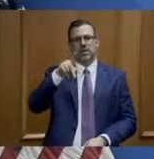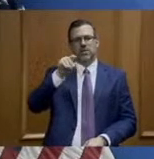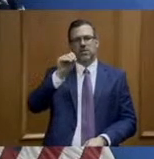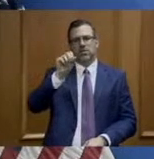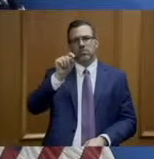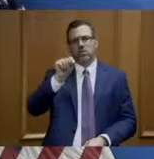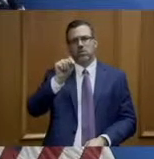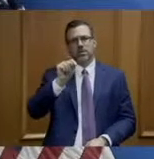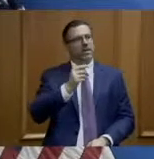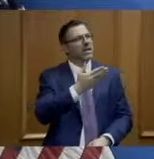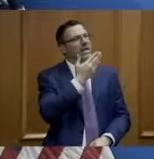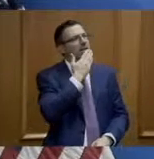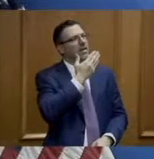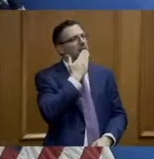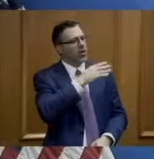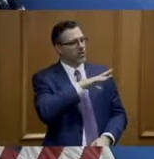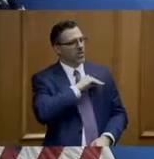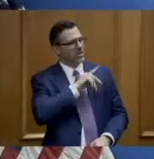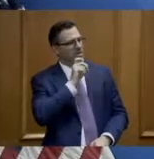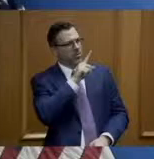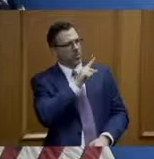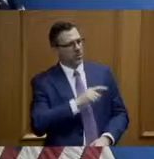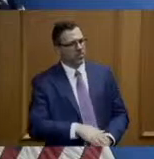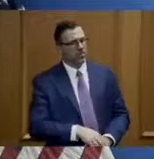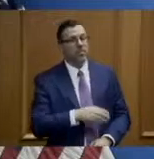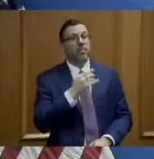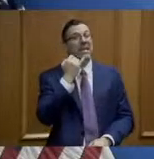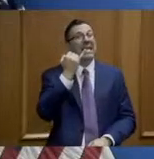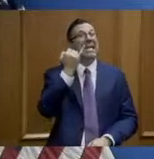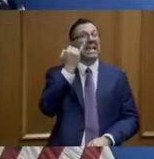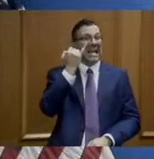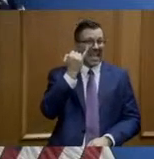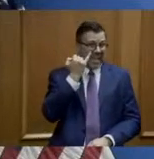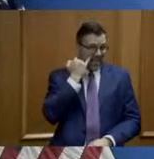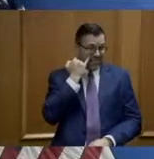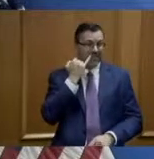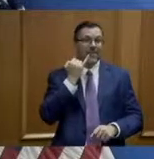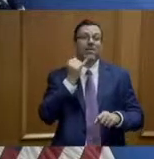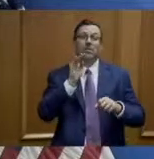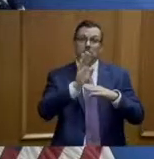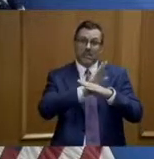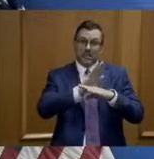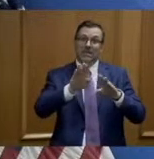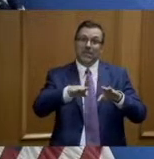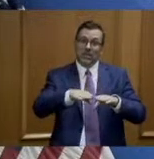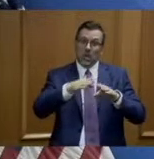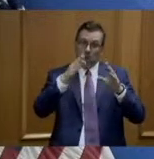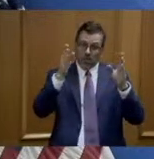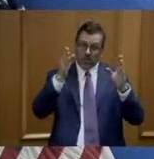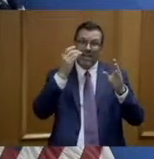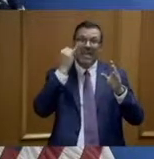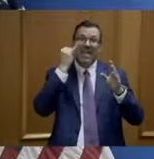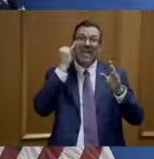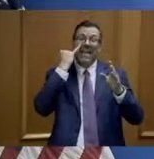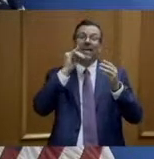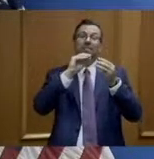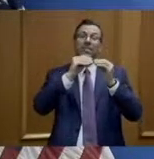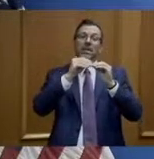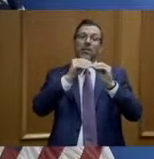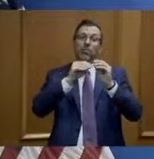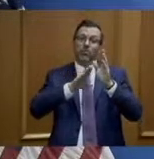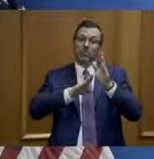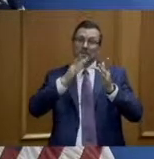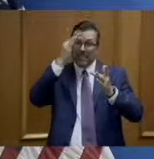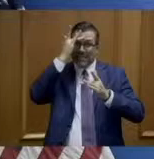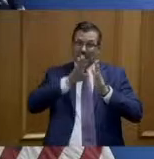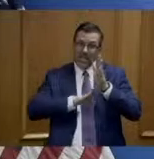Hi, thank you for taking questions. If we see an upward trend in cases or the infection rate over the next week, are you considering backtracking on